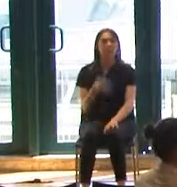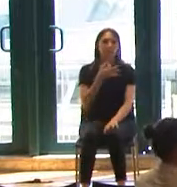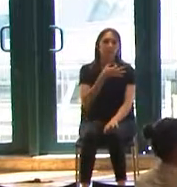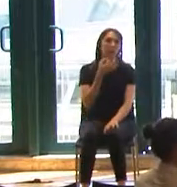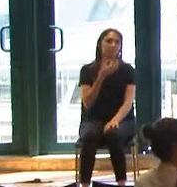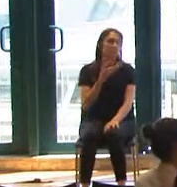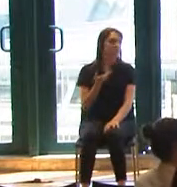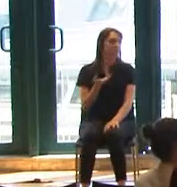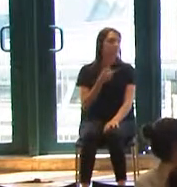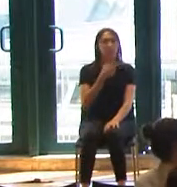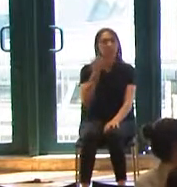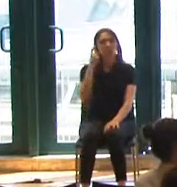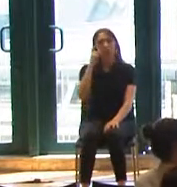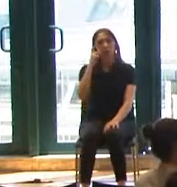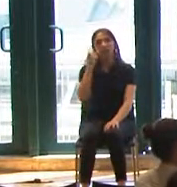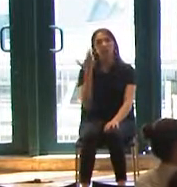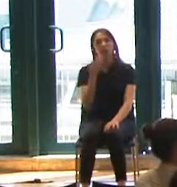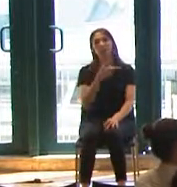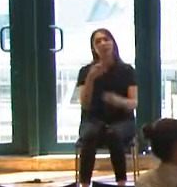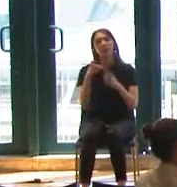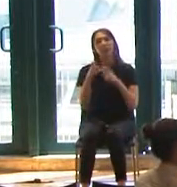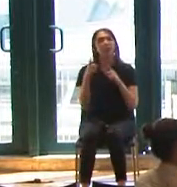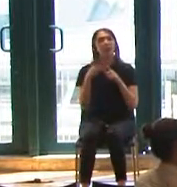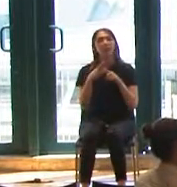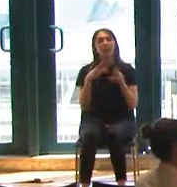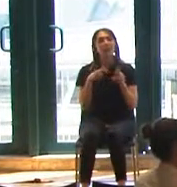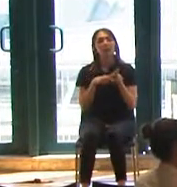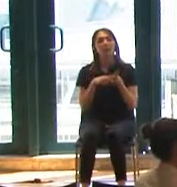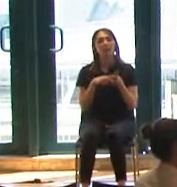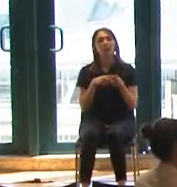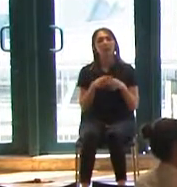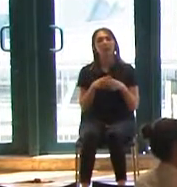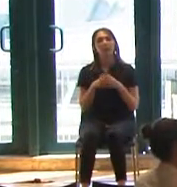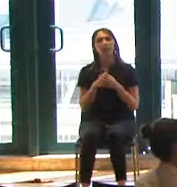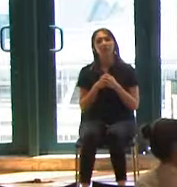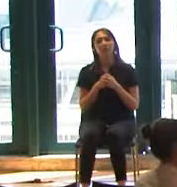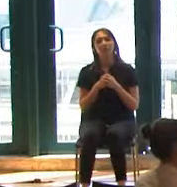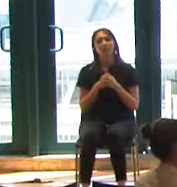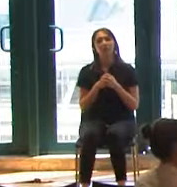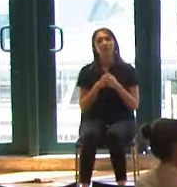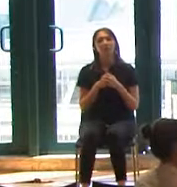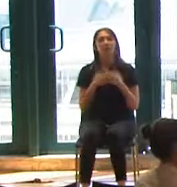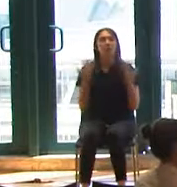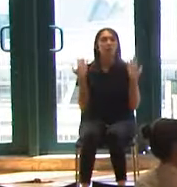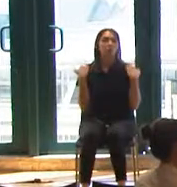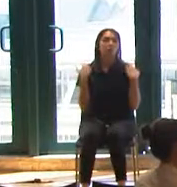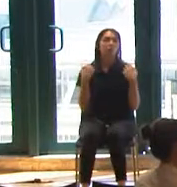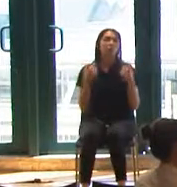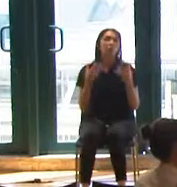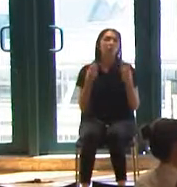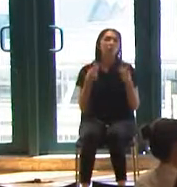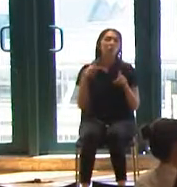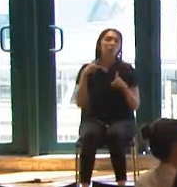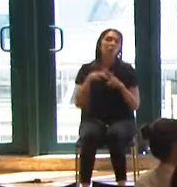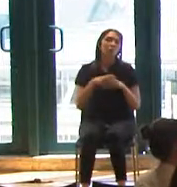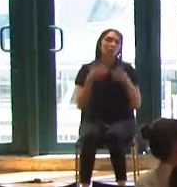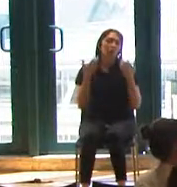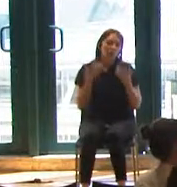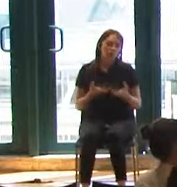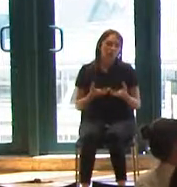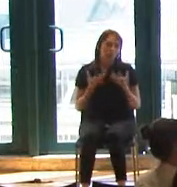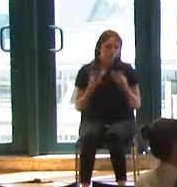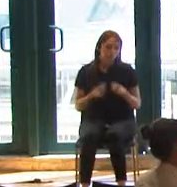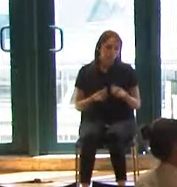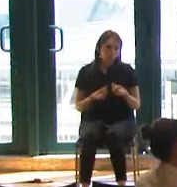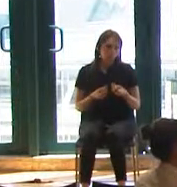um is this a too big burden on the shoulders of some students who are doing this protest and are finally politicized